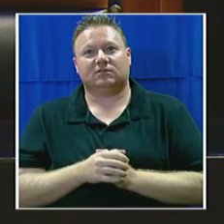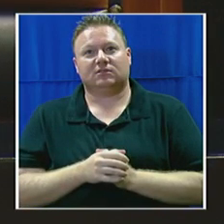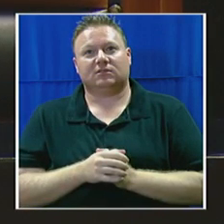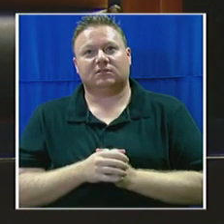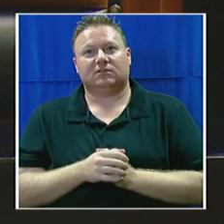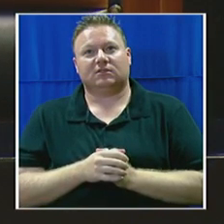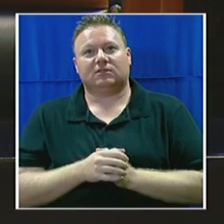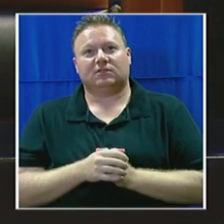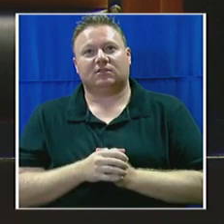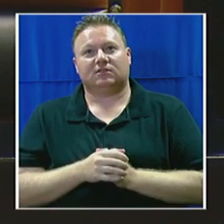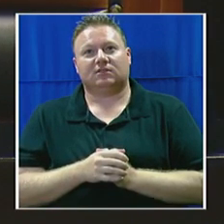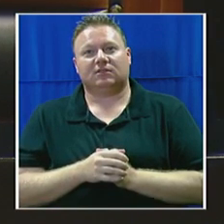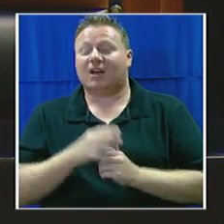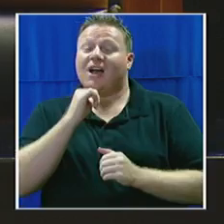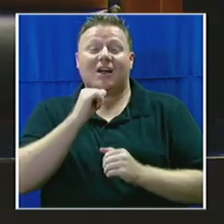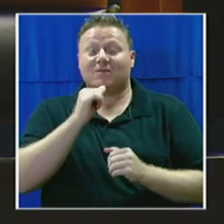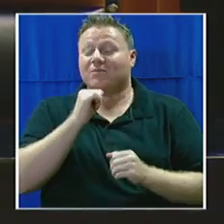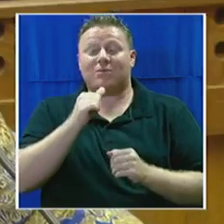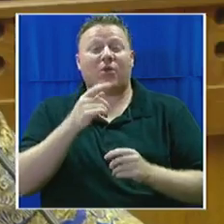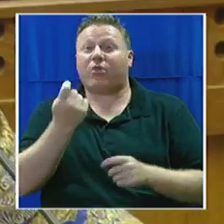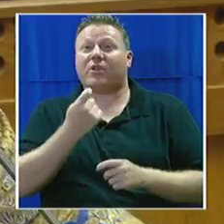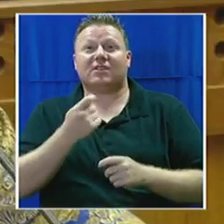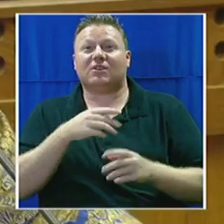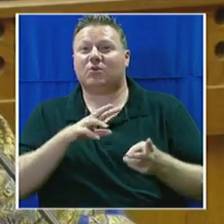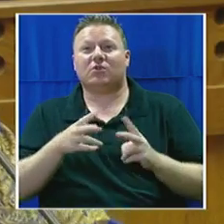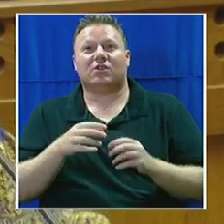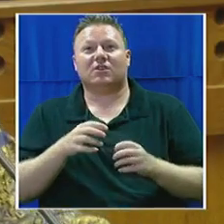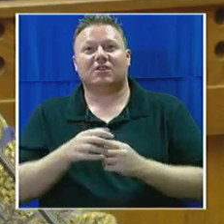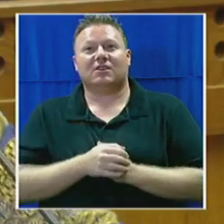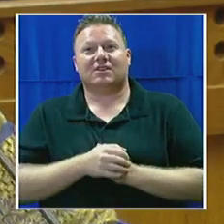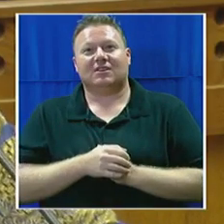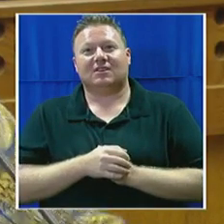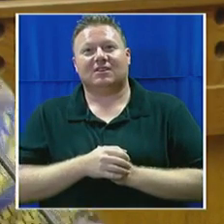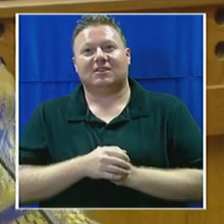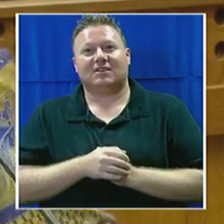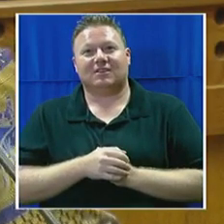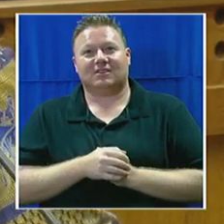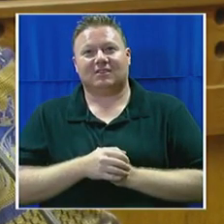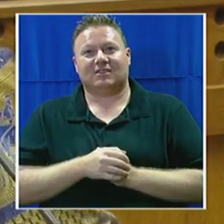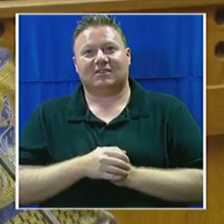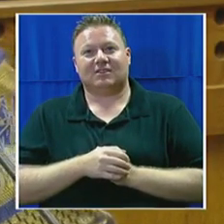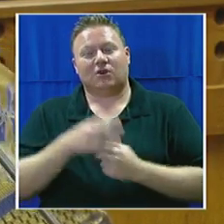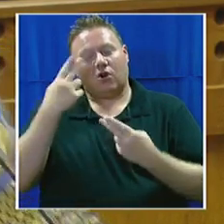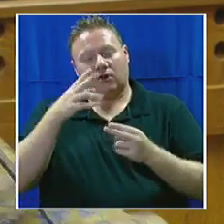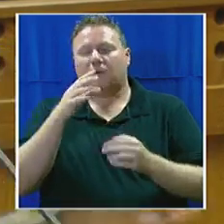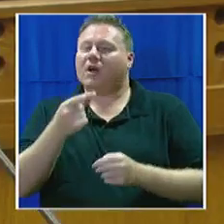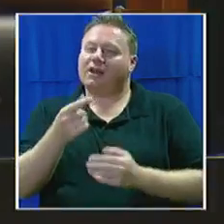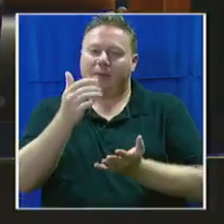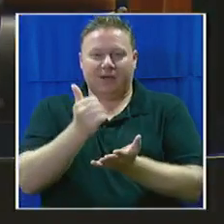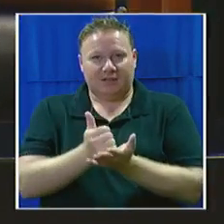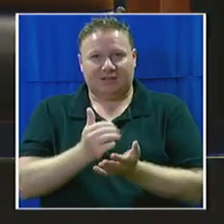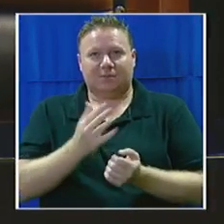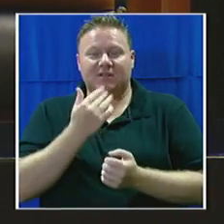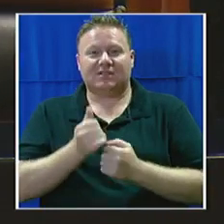House Chair. I am not shaken nor threatened. House Chair. There's a hand. Yes, it's Honorable, cause Honorable Khadebe, can you please take your